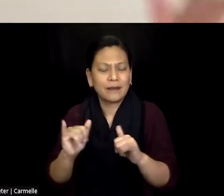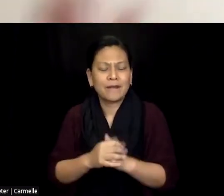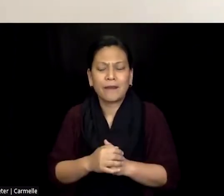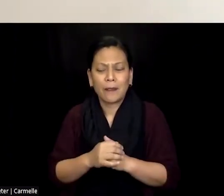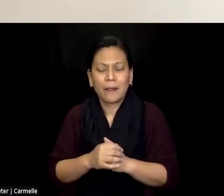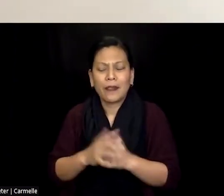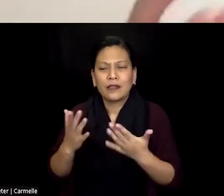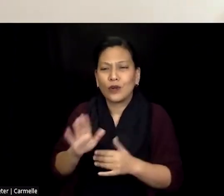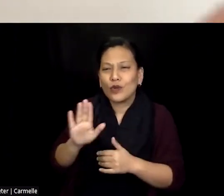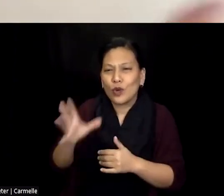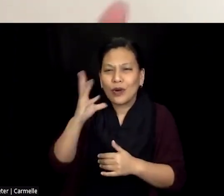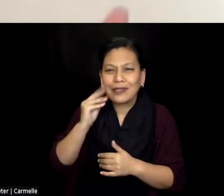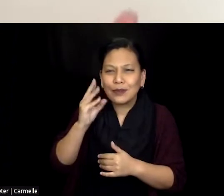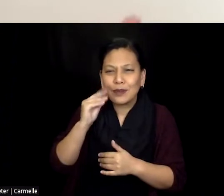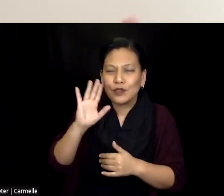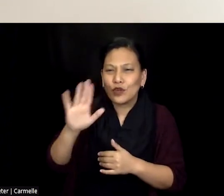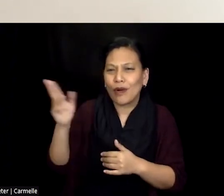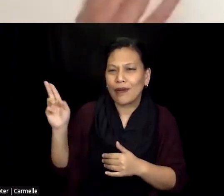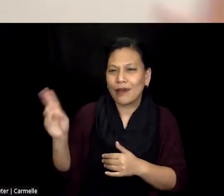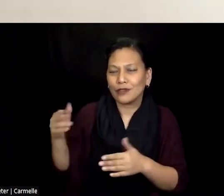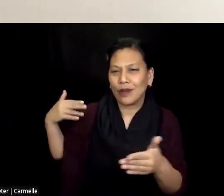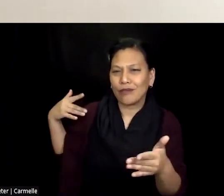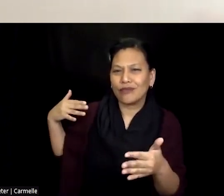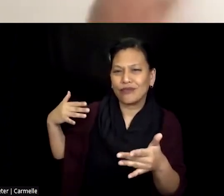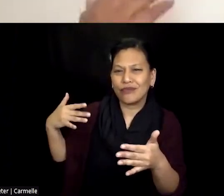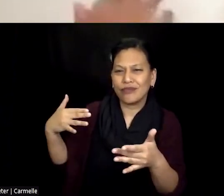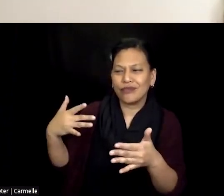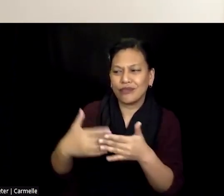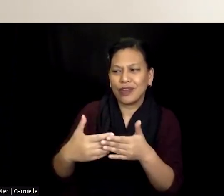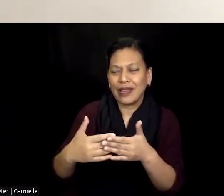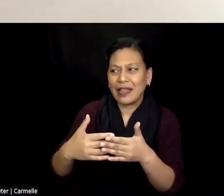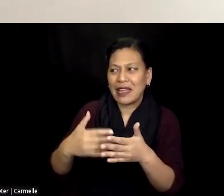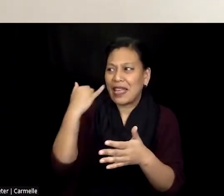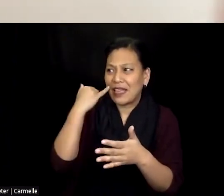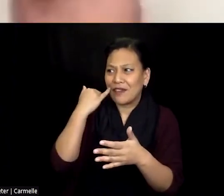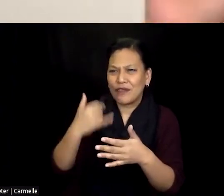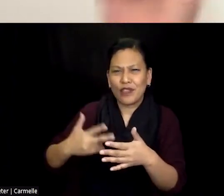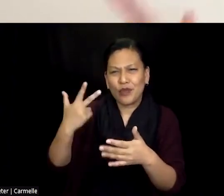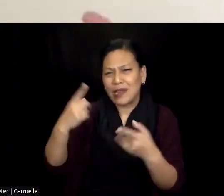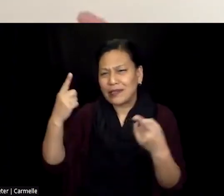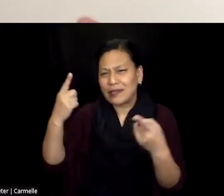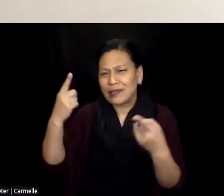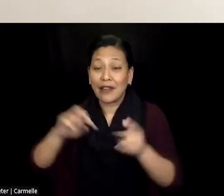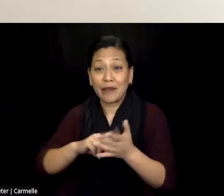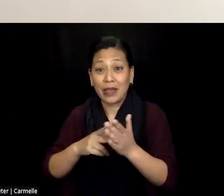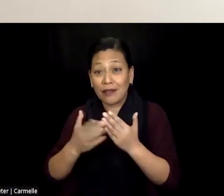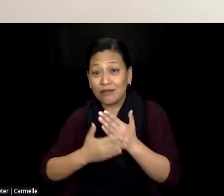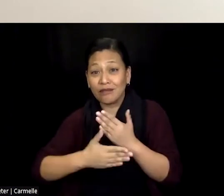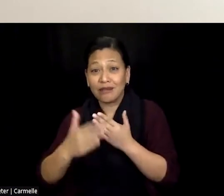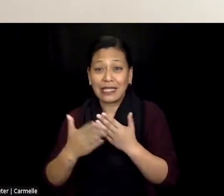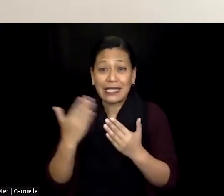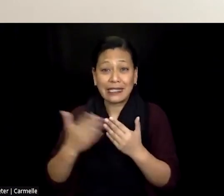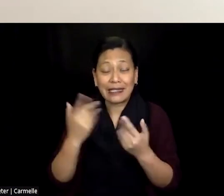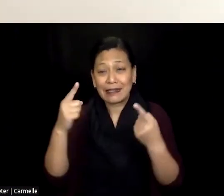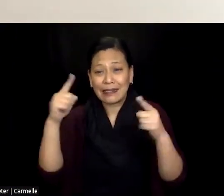in terms of your experience, your track record doesn't necessarily mean, you know, I got three things in the can, it's going to be a success from here, right?